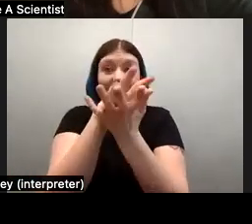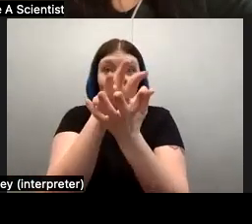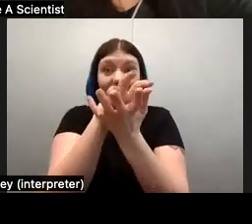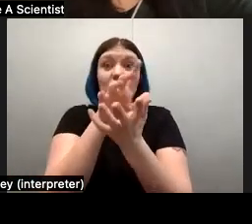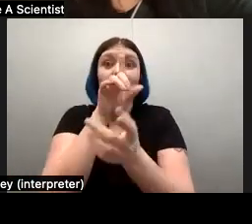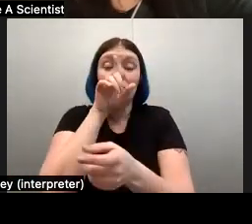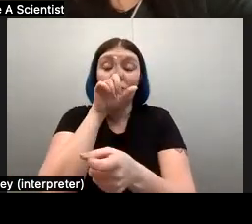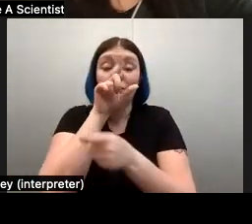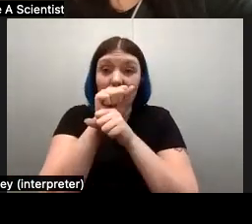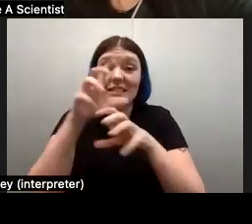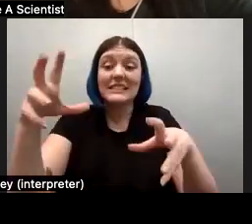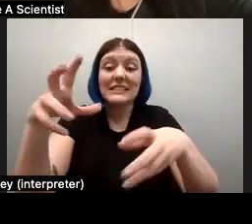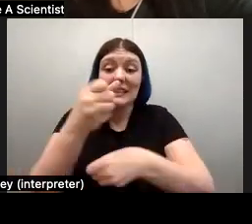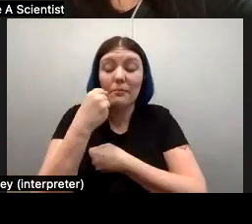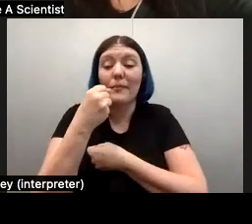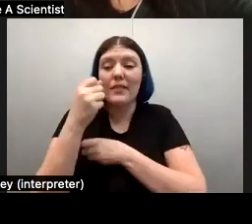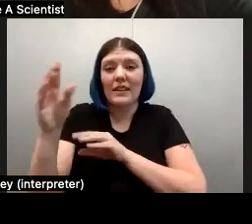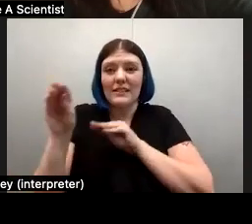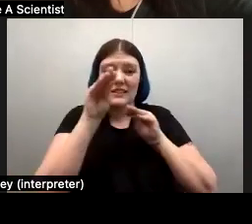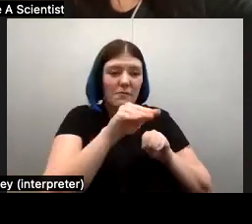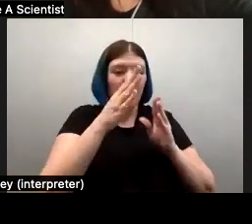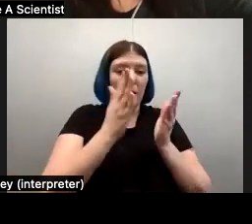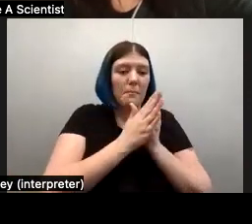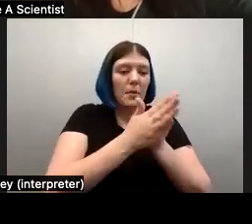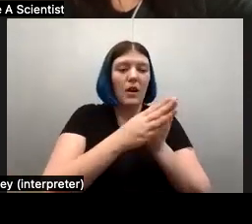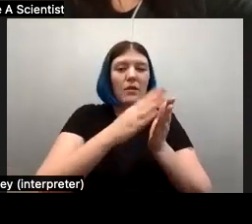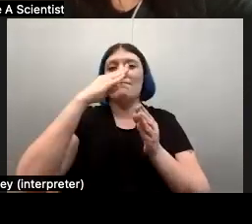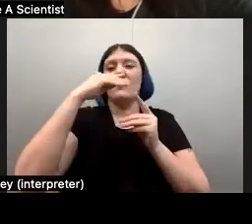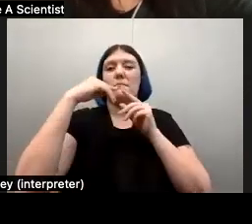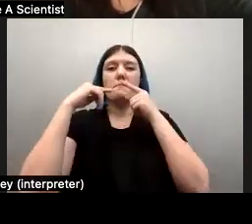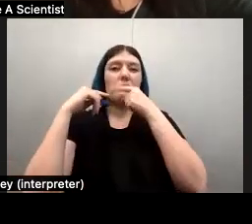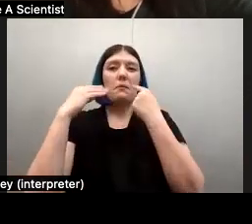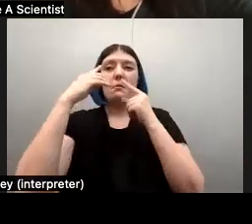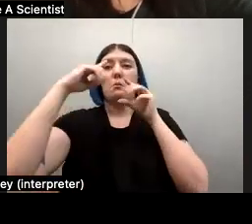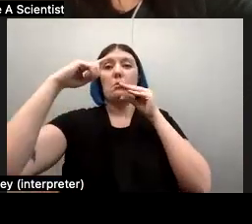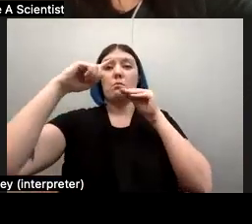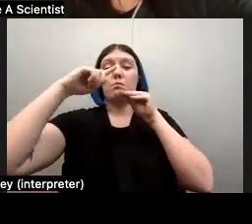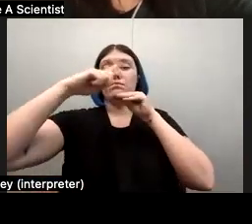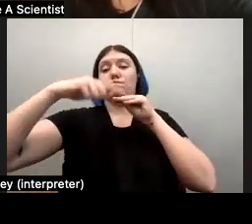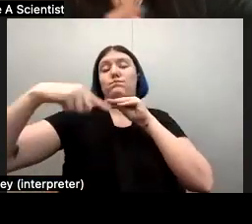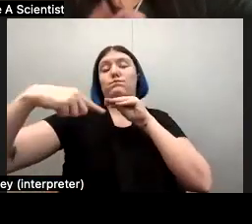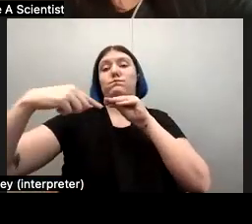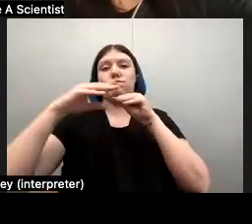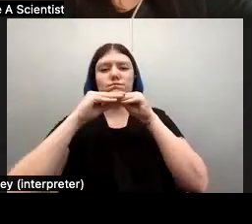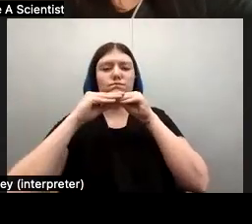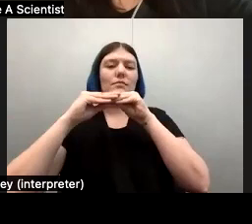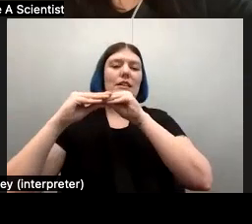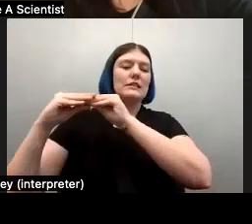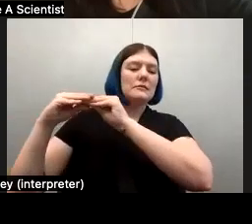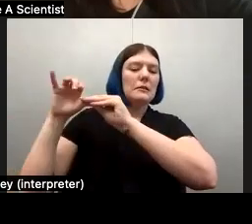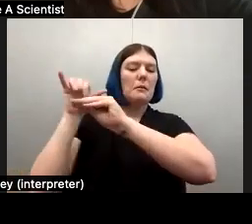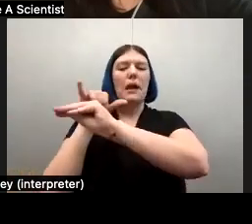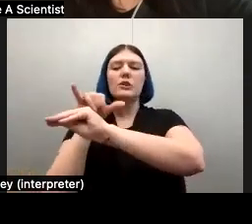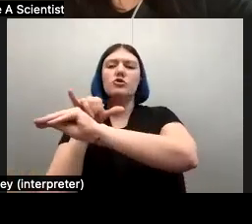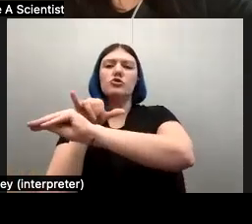and they put them in the boat, and they have to tie up their mouths so that they don't bite anyone. And they have to sit on them, and then they measure things. They measure things like the length